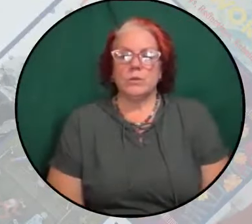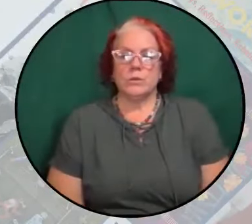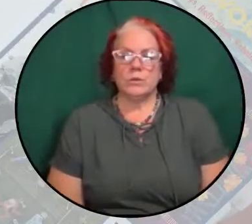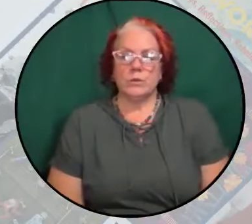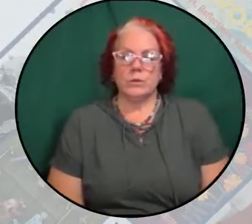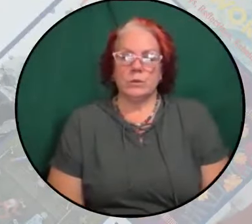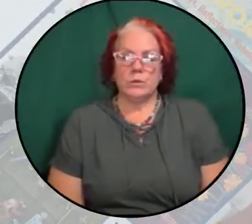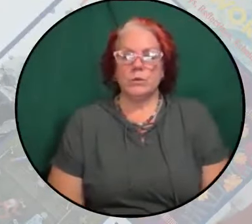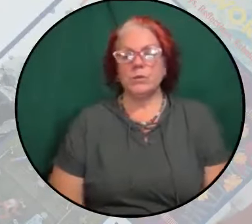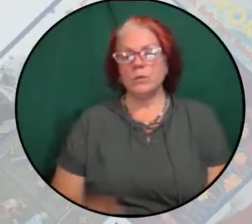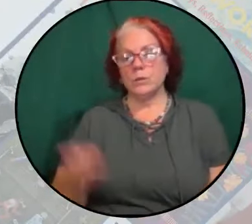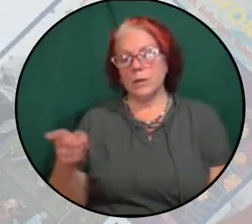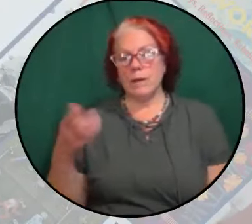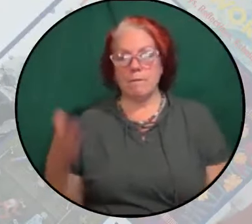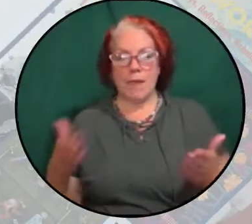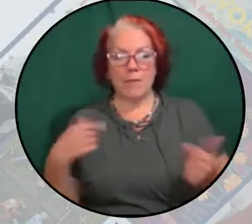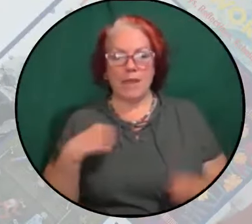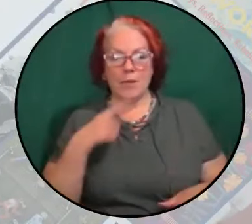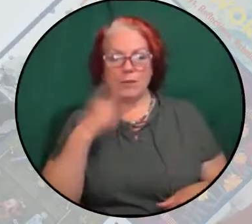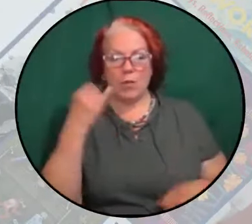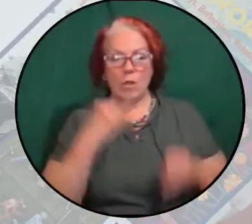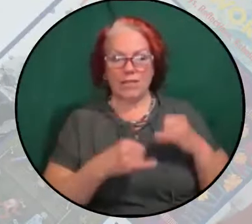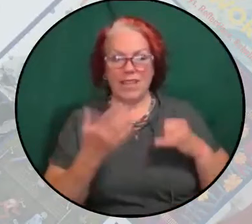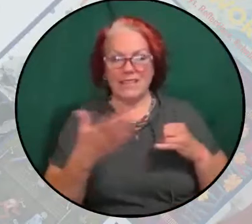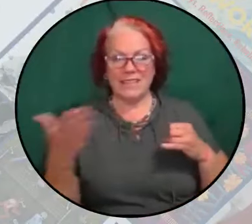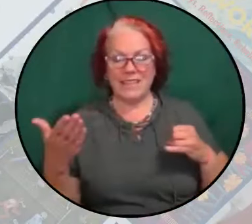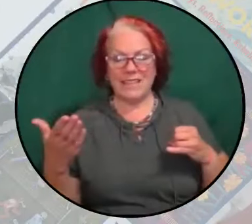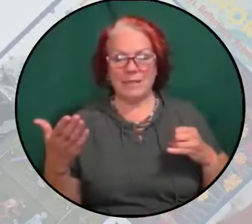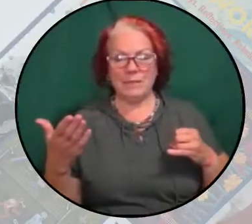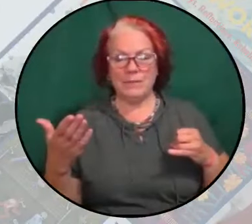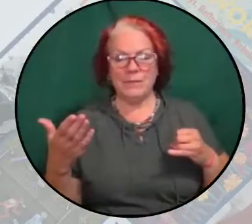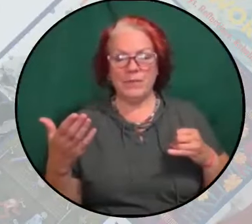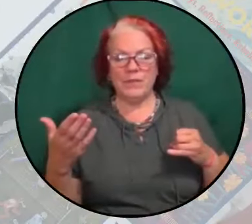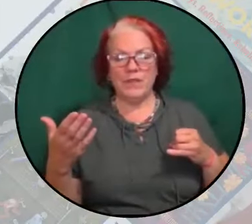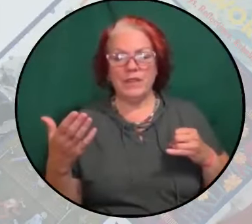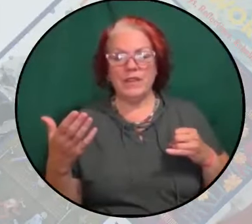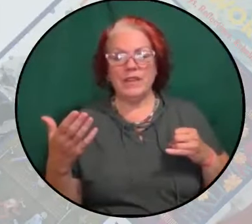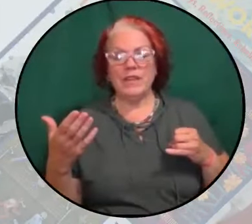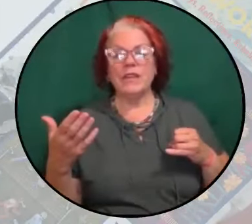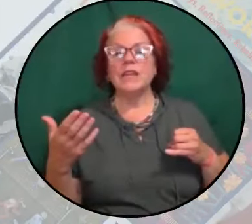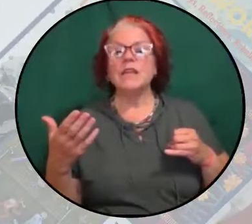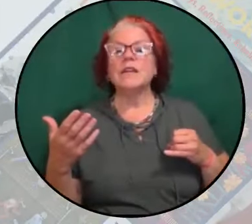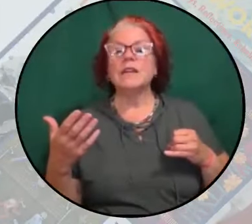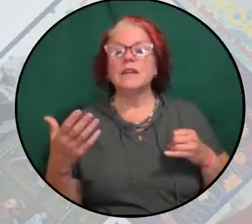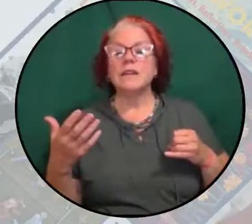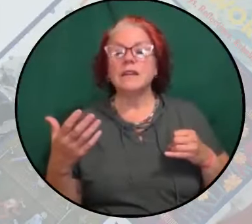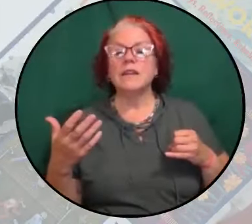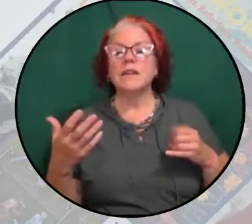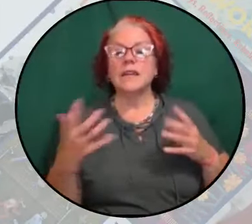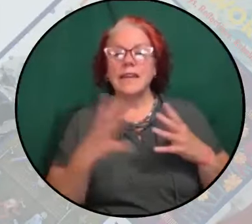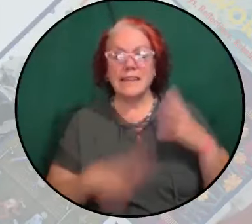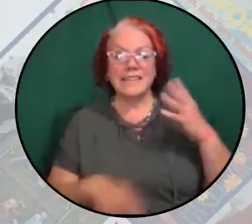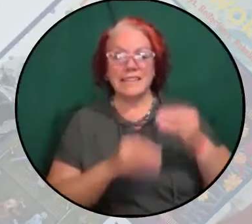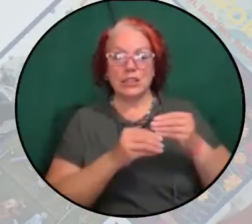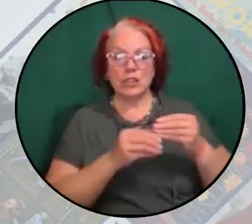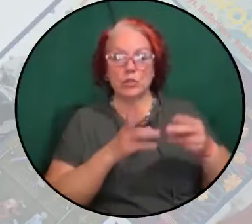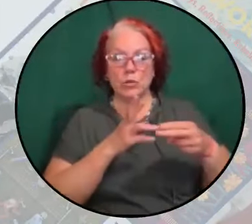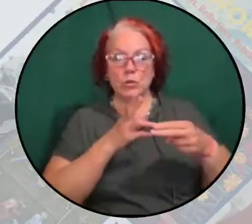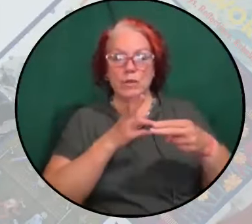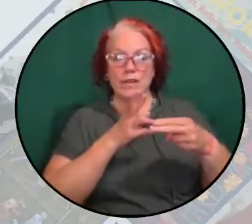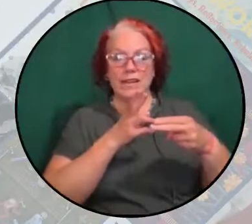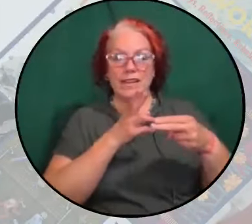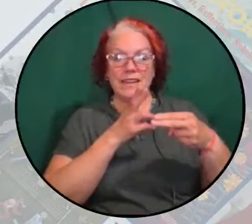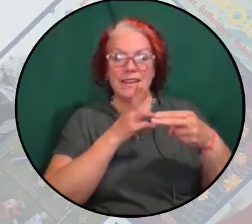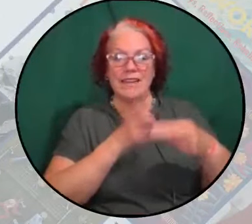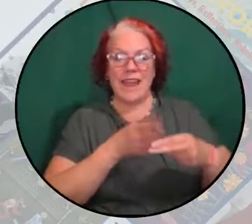out I mean maybe I'll just say one last thing which is um in addition to naming you